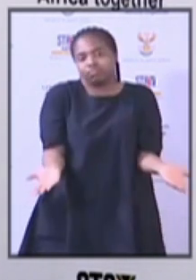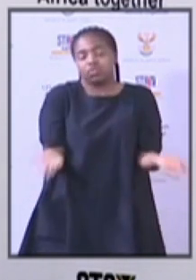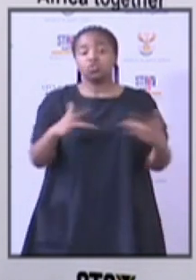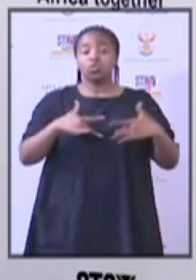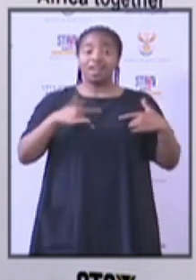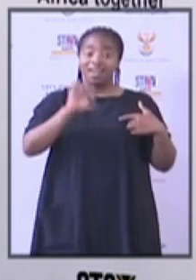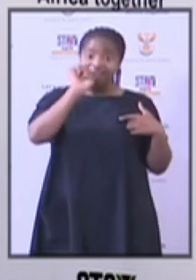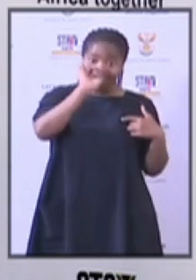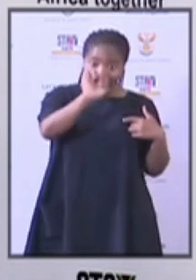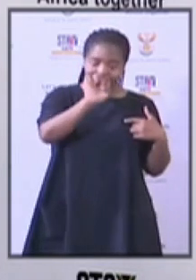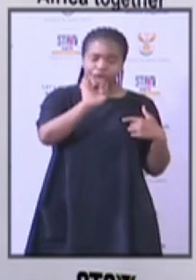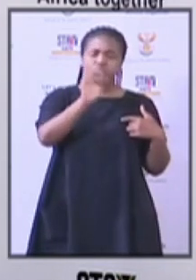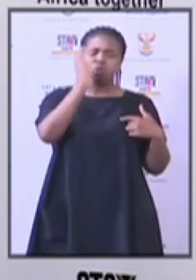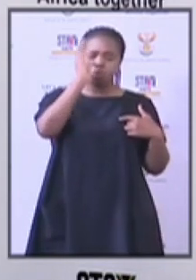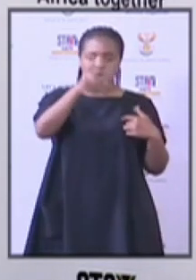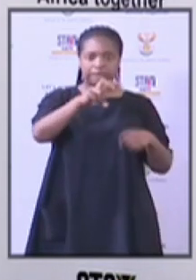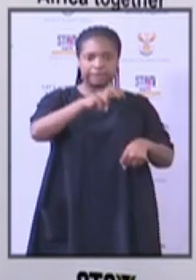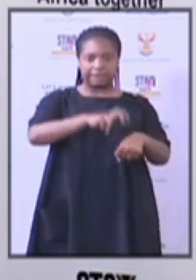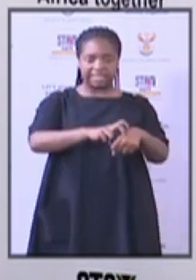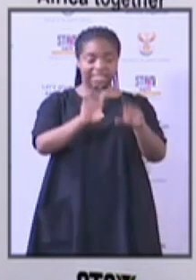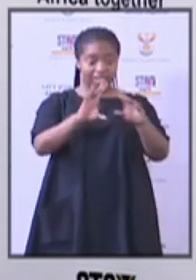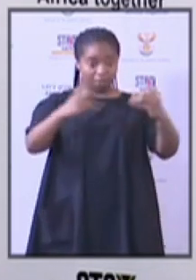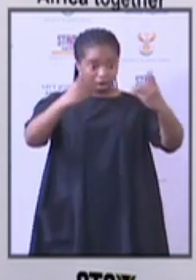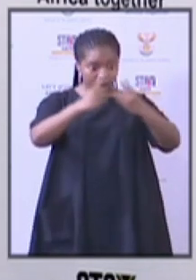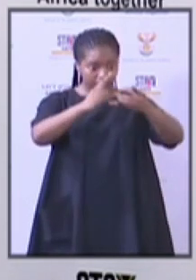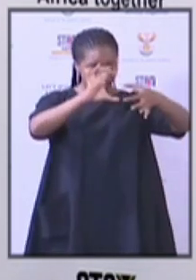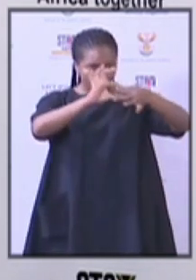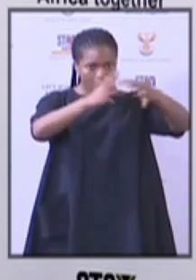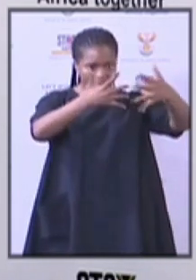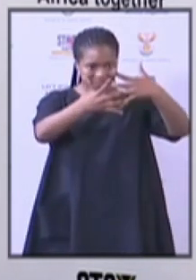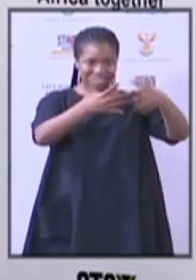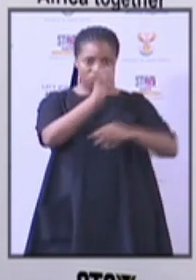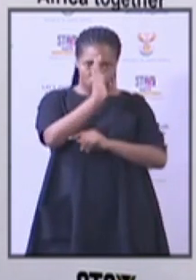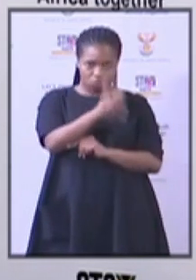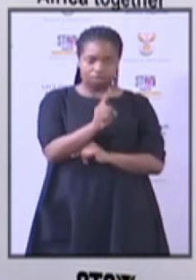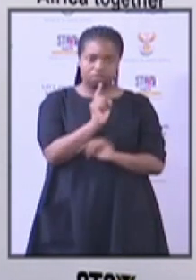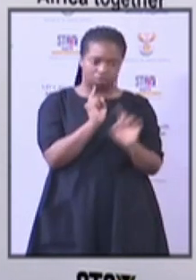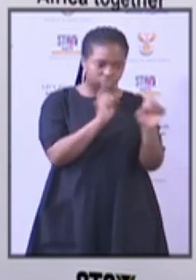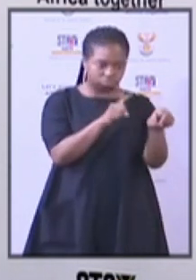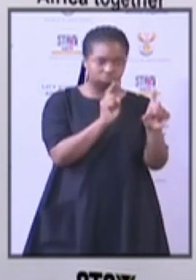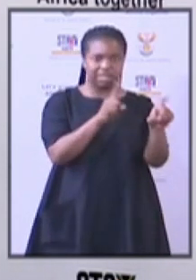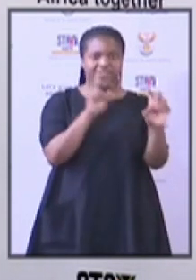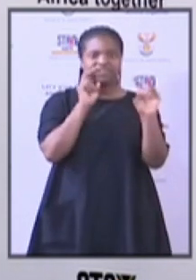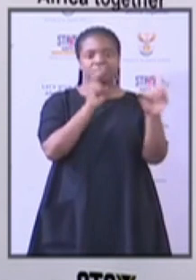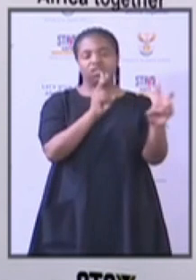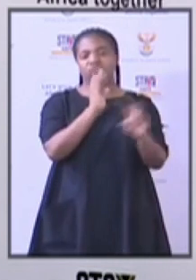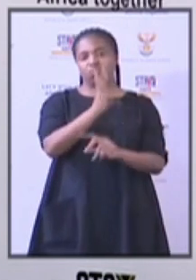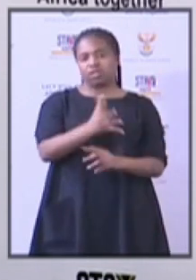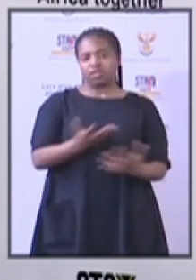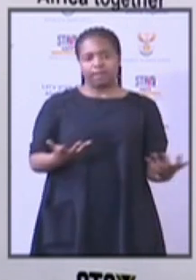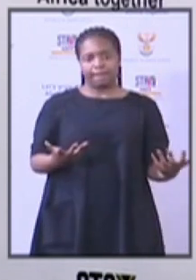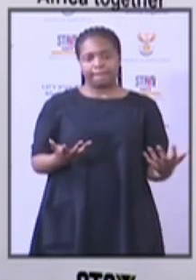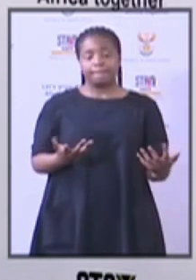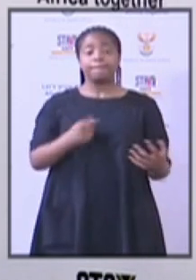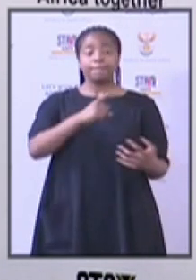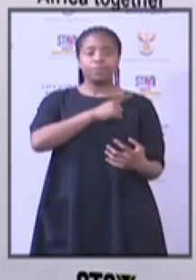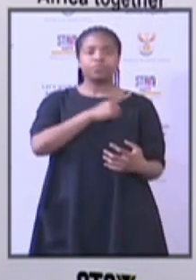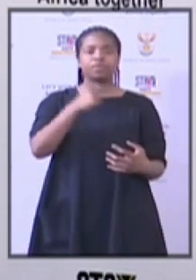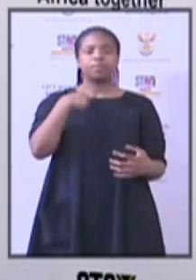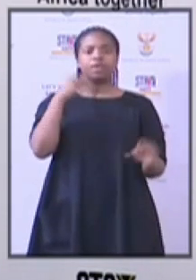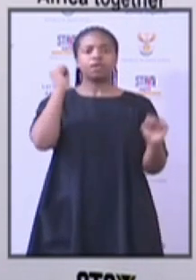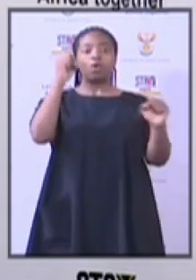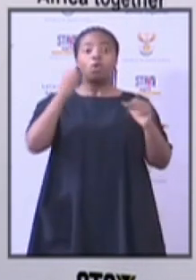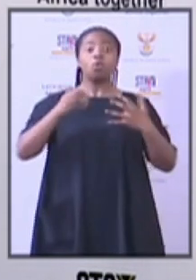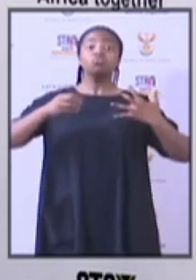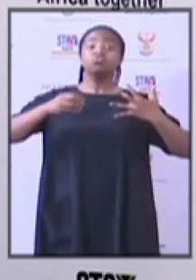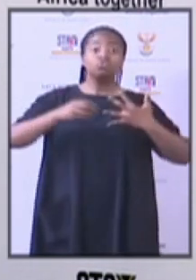bo sepele o nyaka o swanetse gore o etele kgoro ya Home Affairs a ke hlatholle ke boletše gore go o nyala o